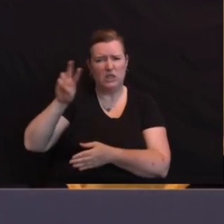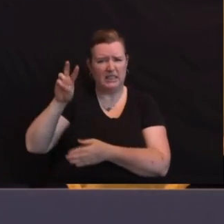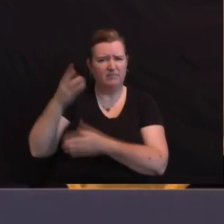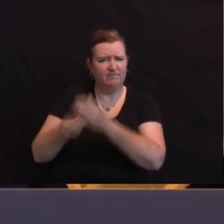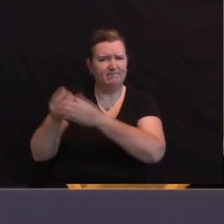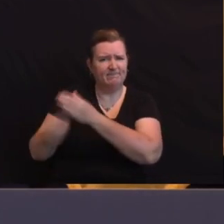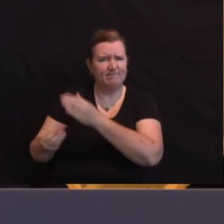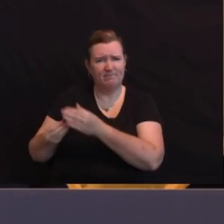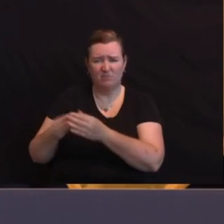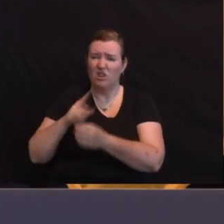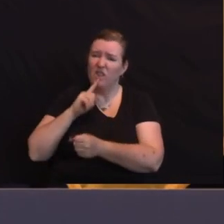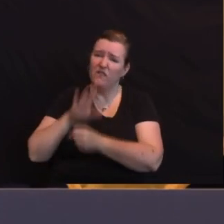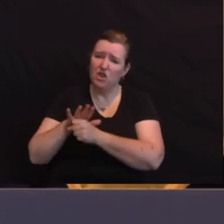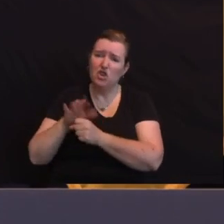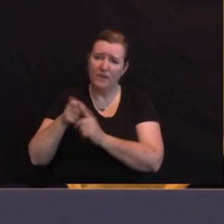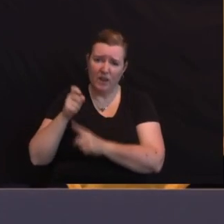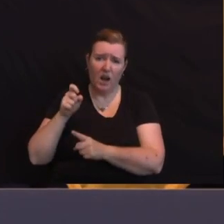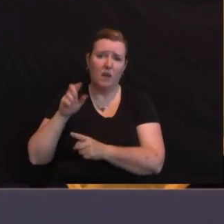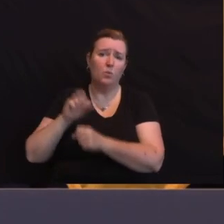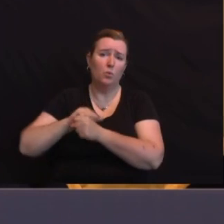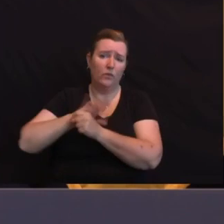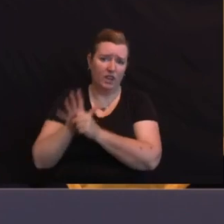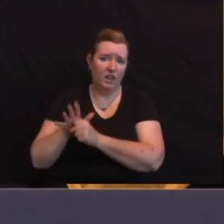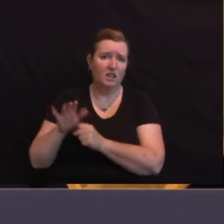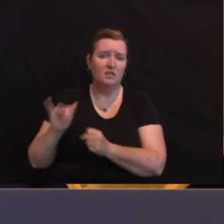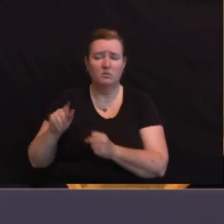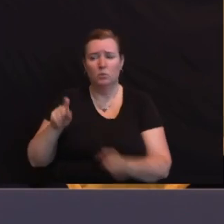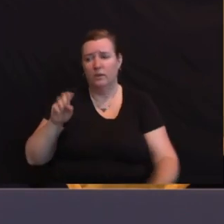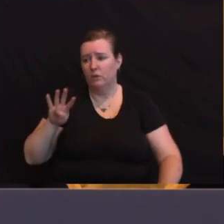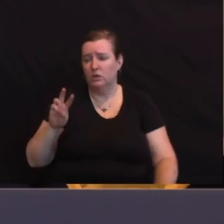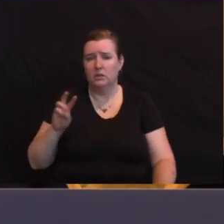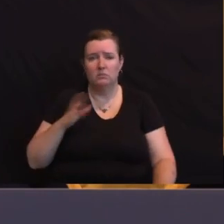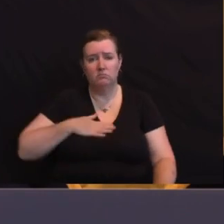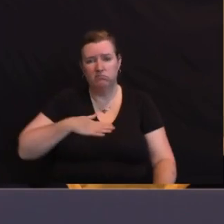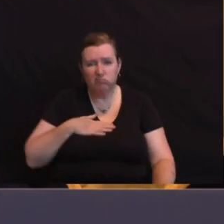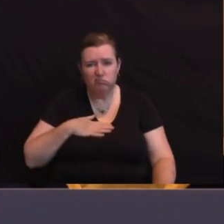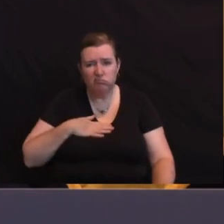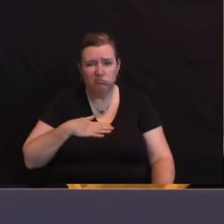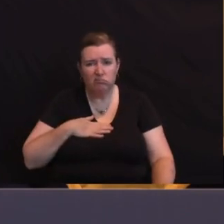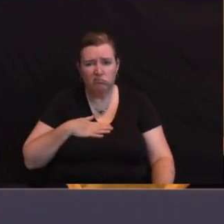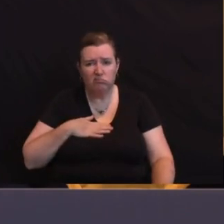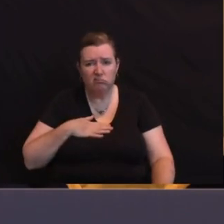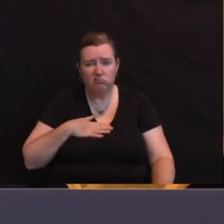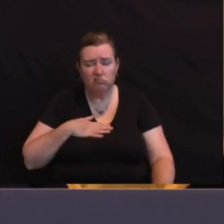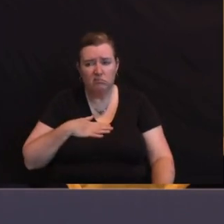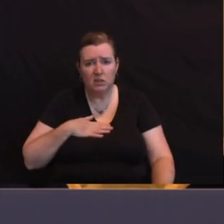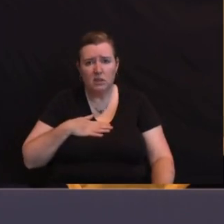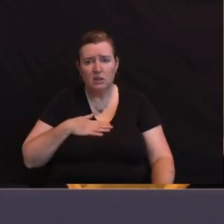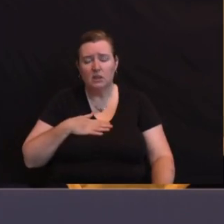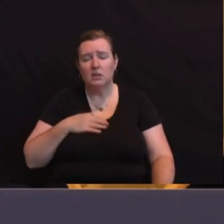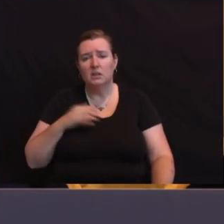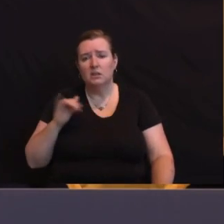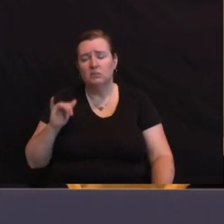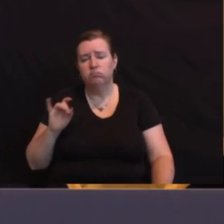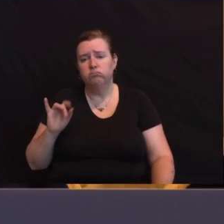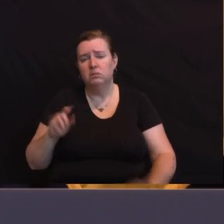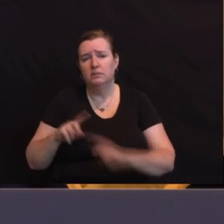losses of life. There's no silver lining to a loss of life, period. But we have to say that the